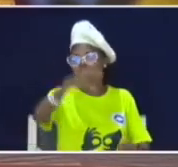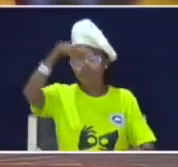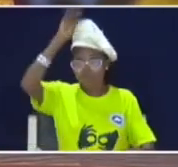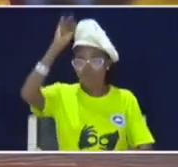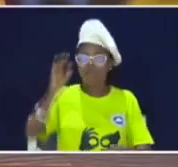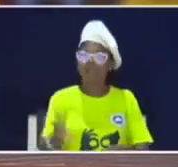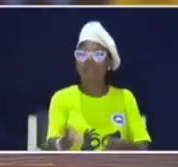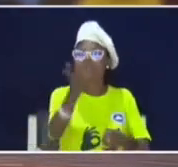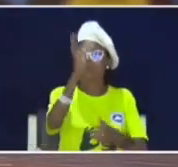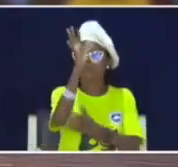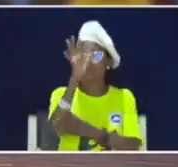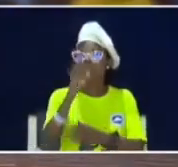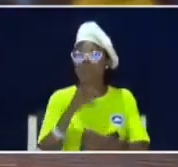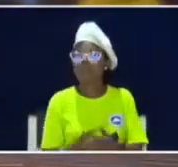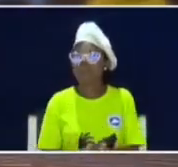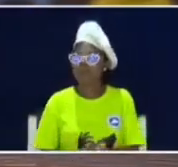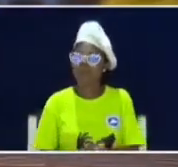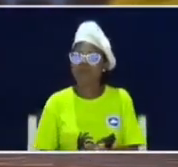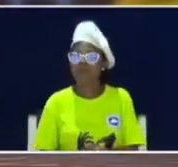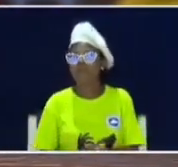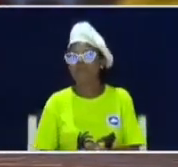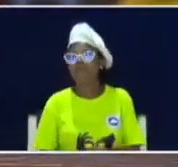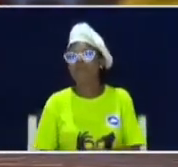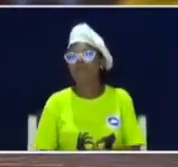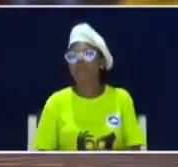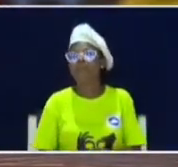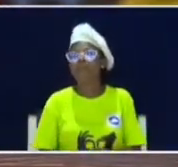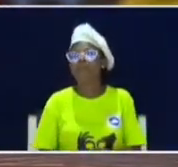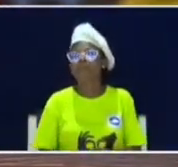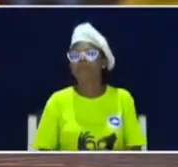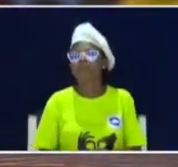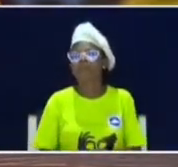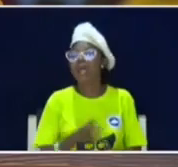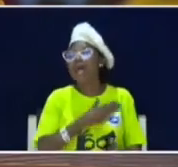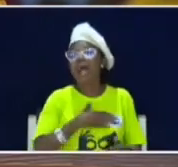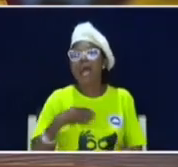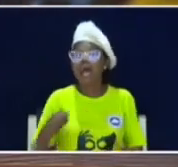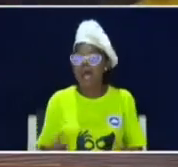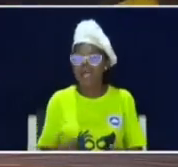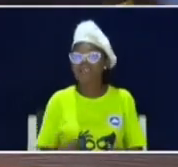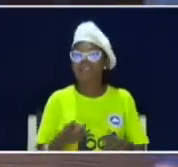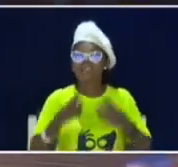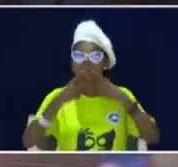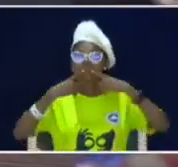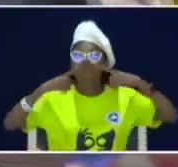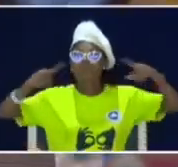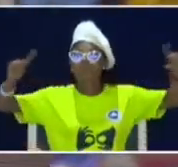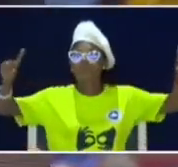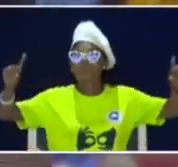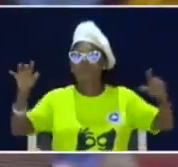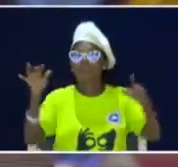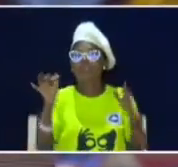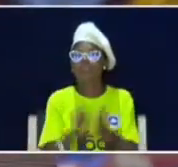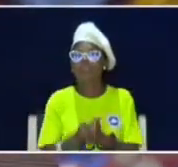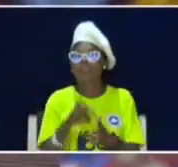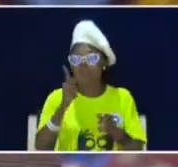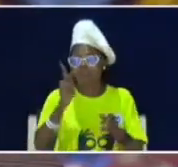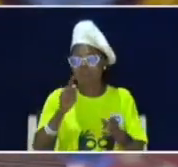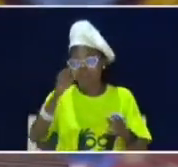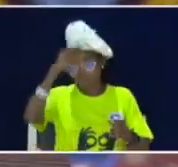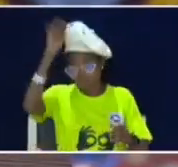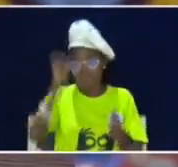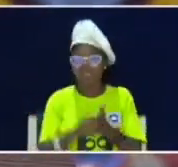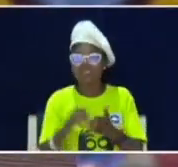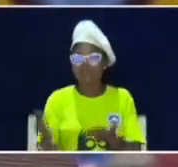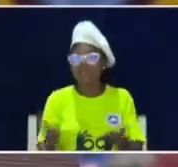land. Pharaoh banked upon the integrity of his name and made the pronouncement upon the man who has been carried on the